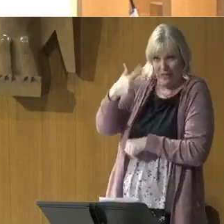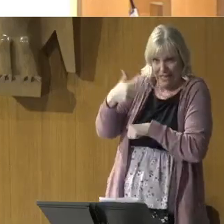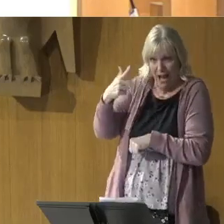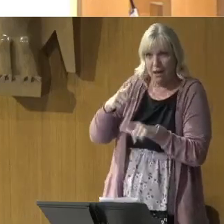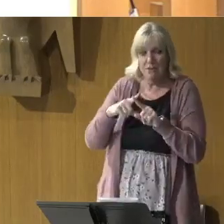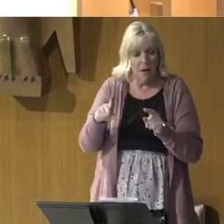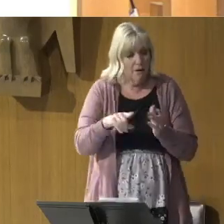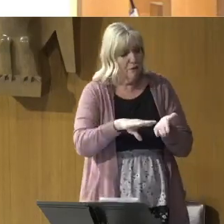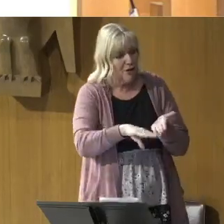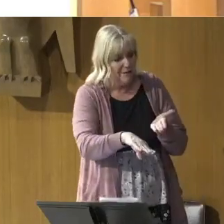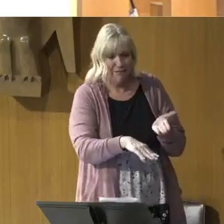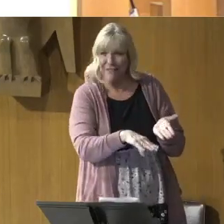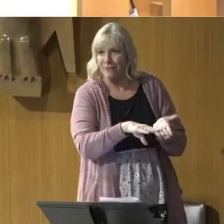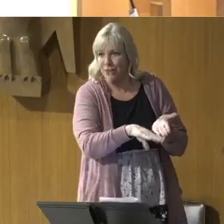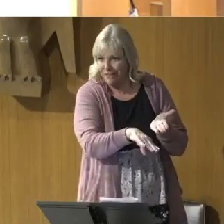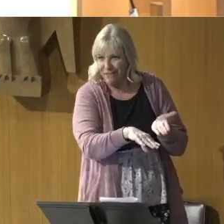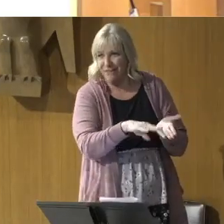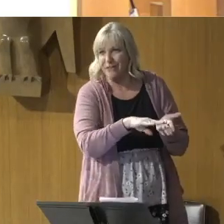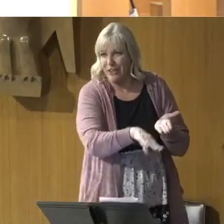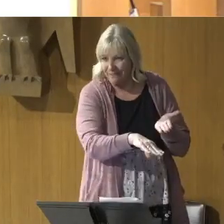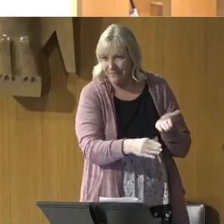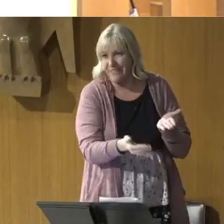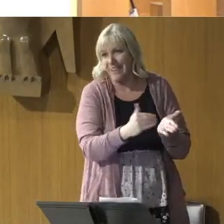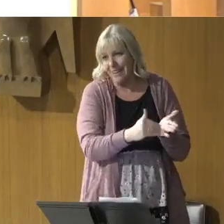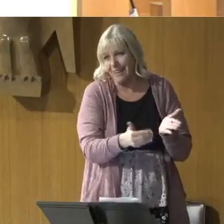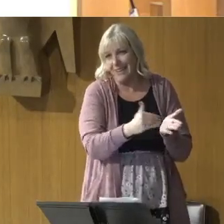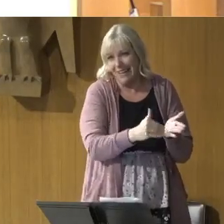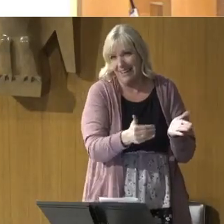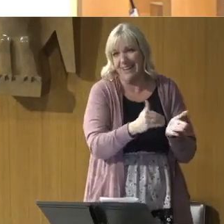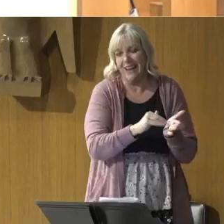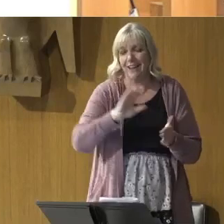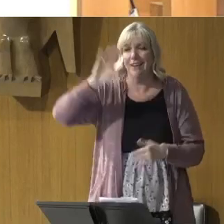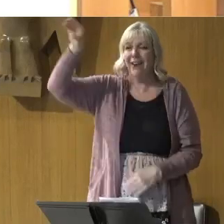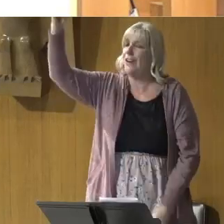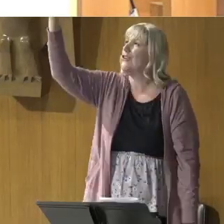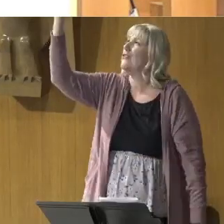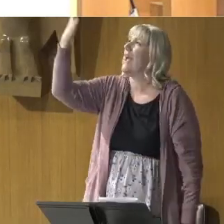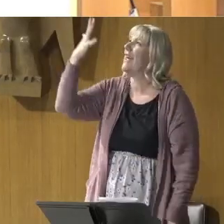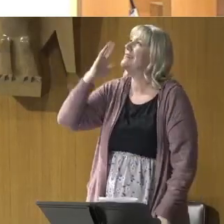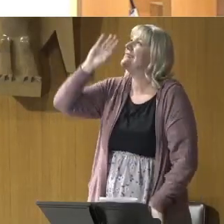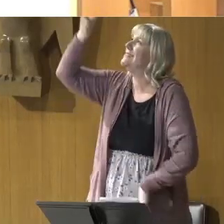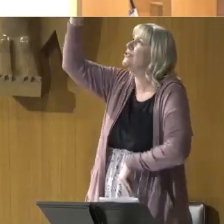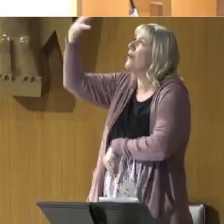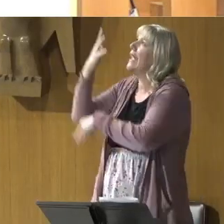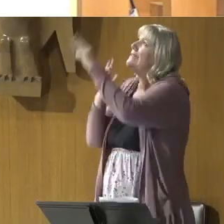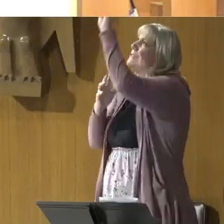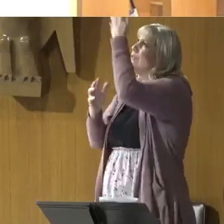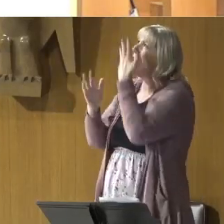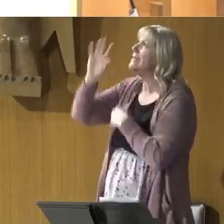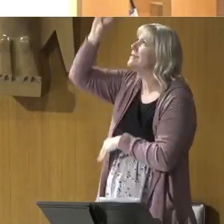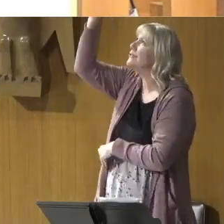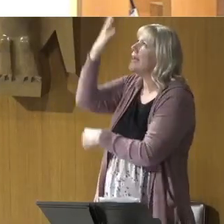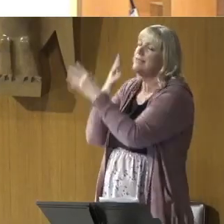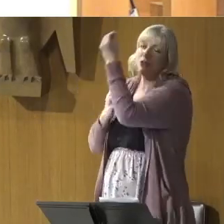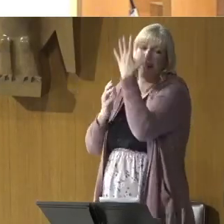extended each and every time. Grace upon grace upon grace.